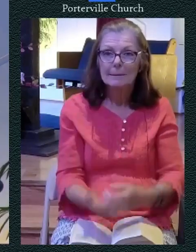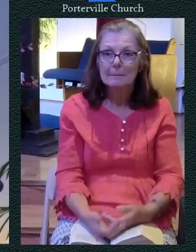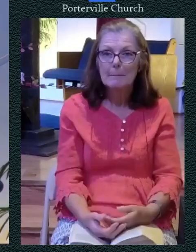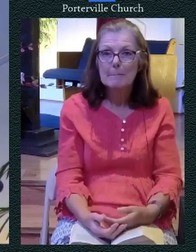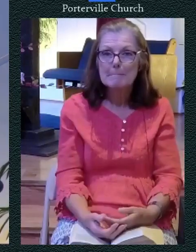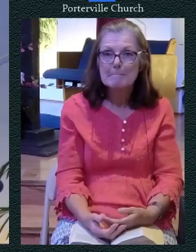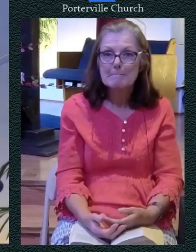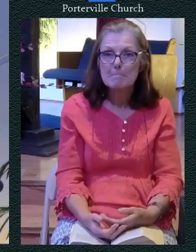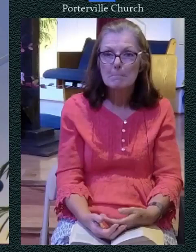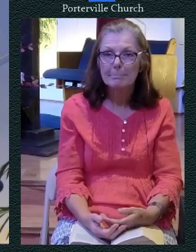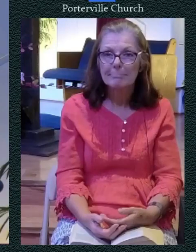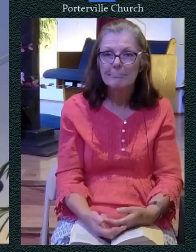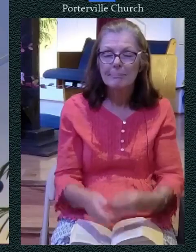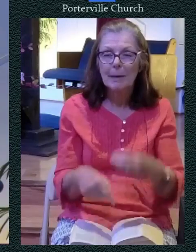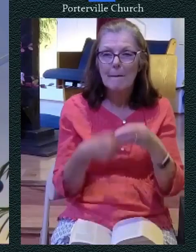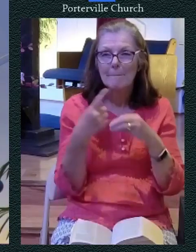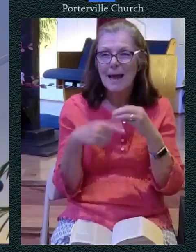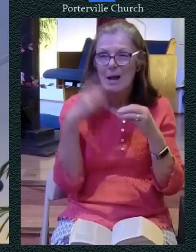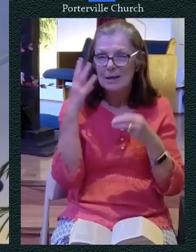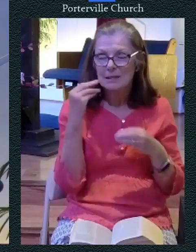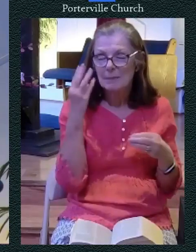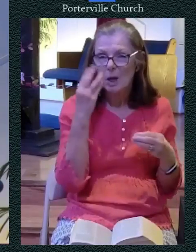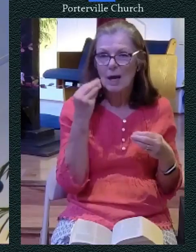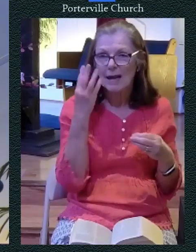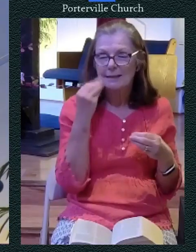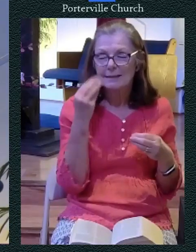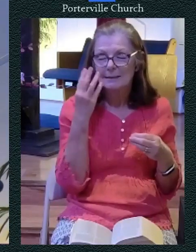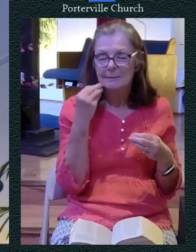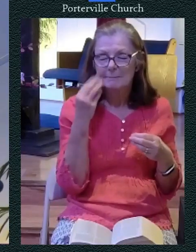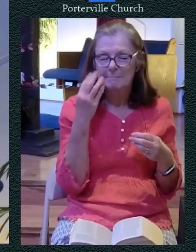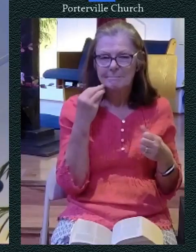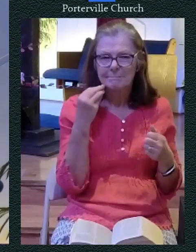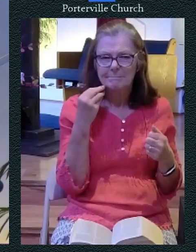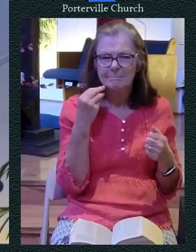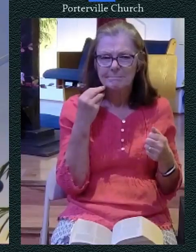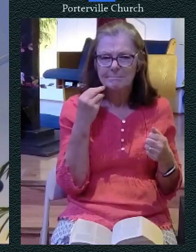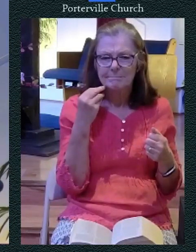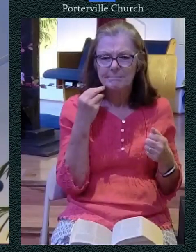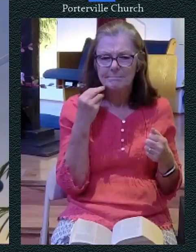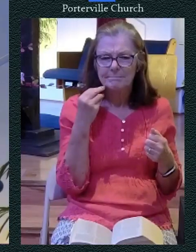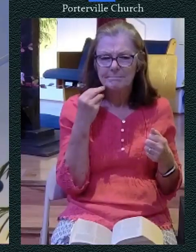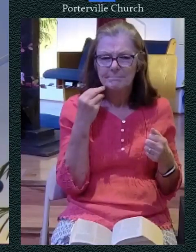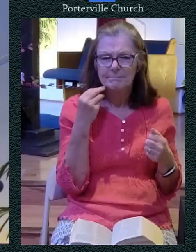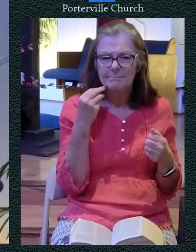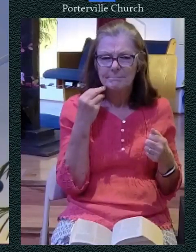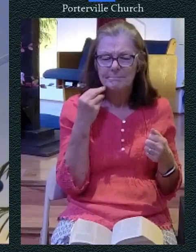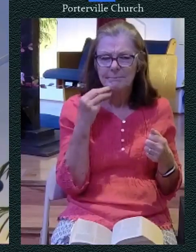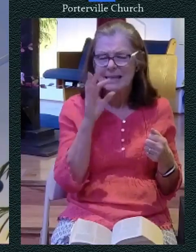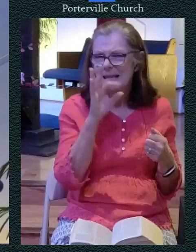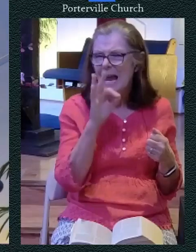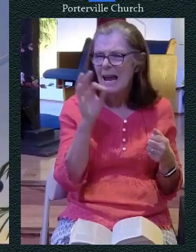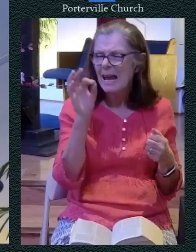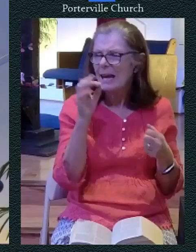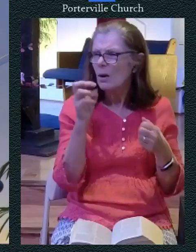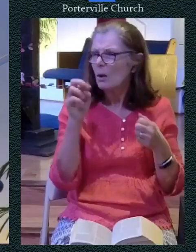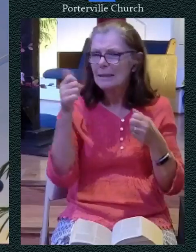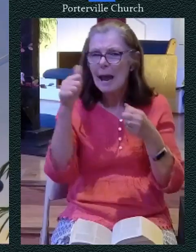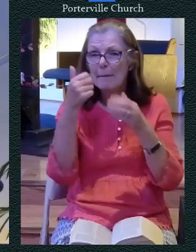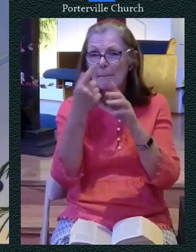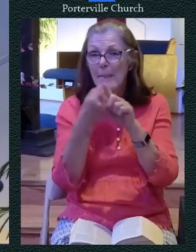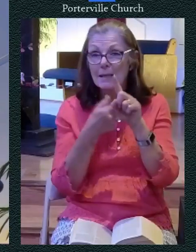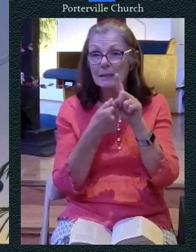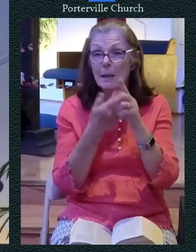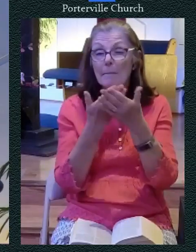about an experience I had it was probably 9 or 10 months before my father died.